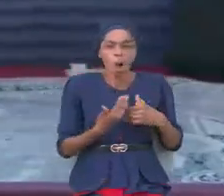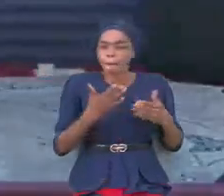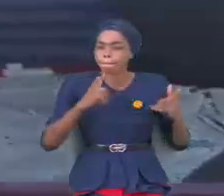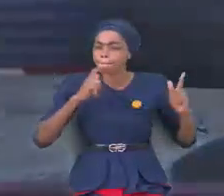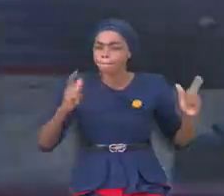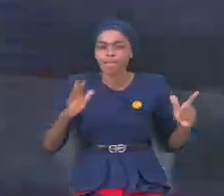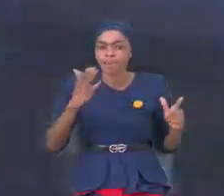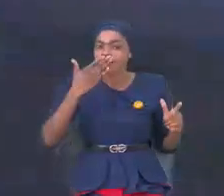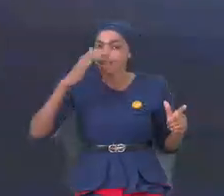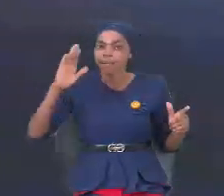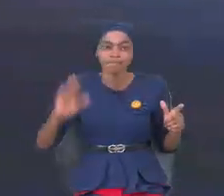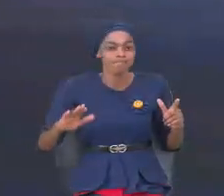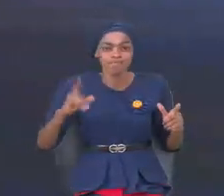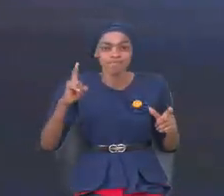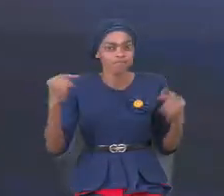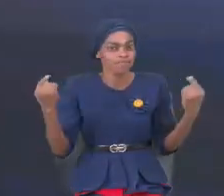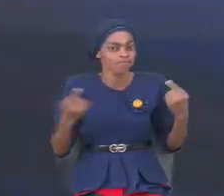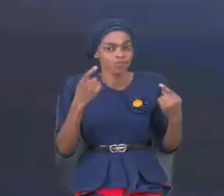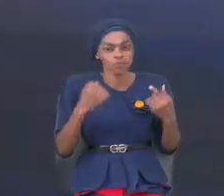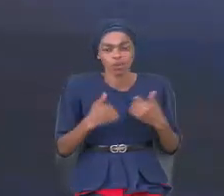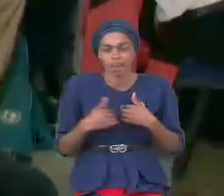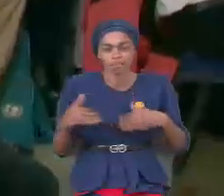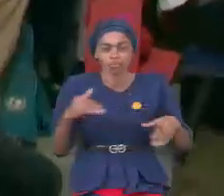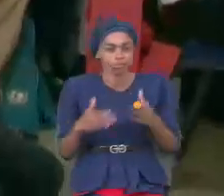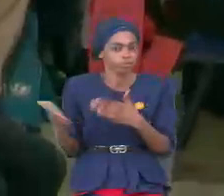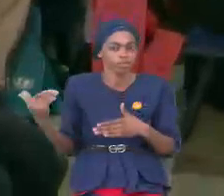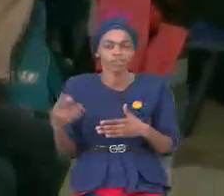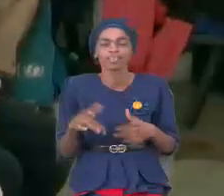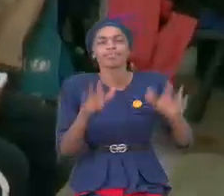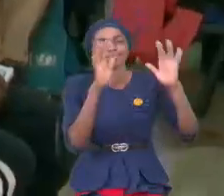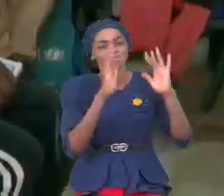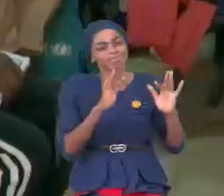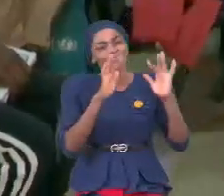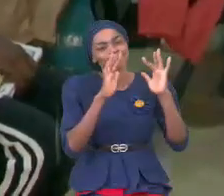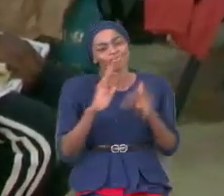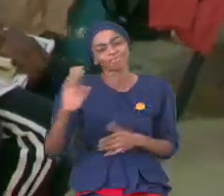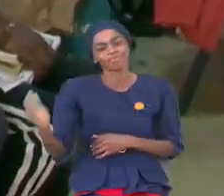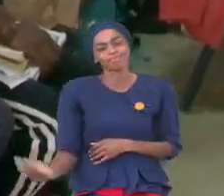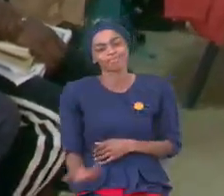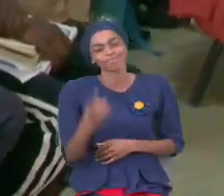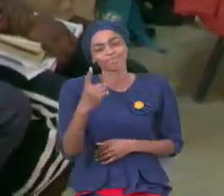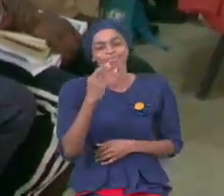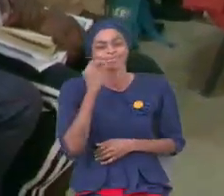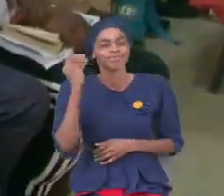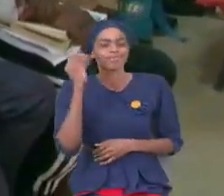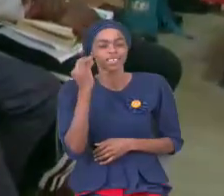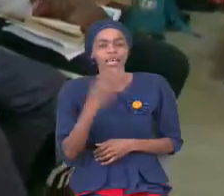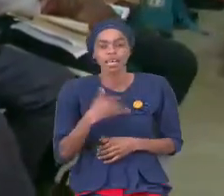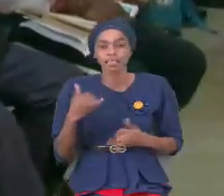you home. Mercy welcomes you home. And the father had compassion, and the